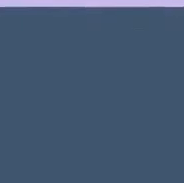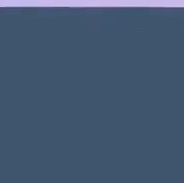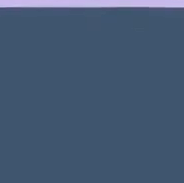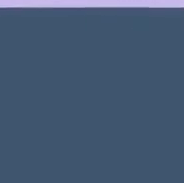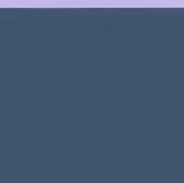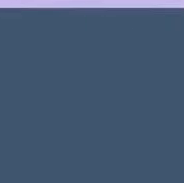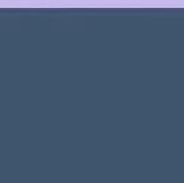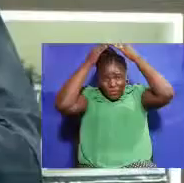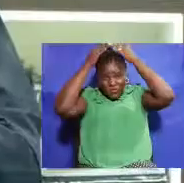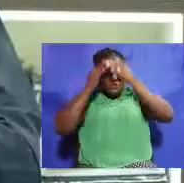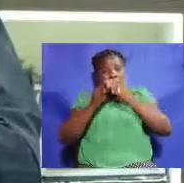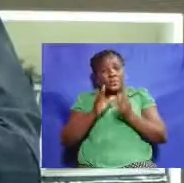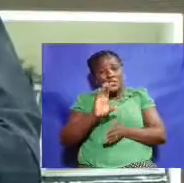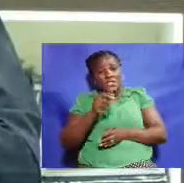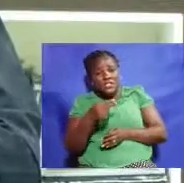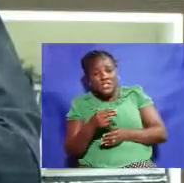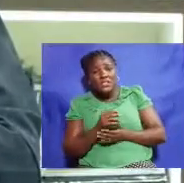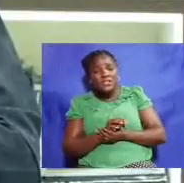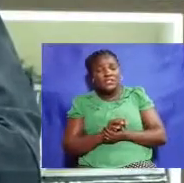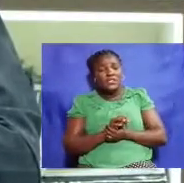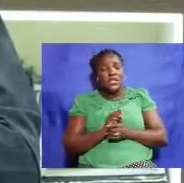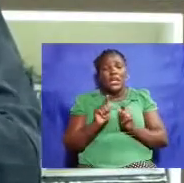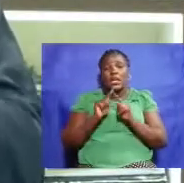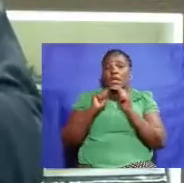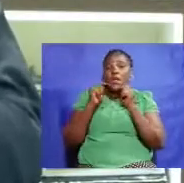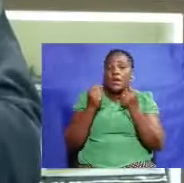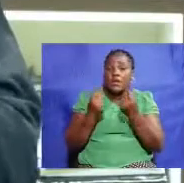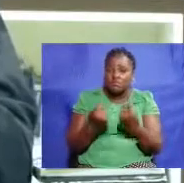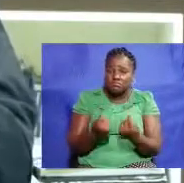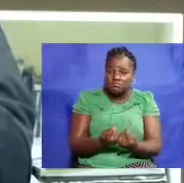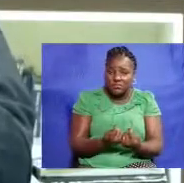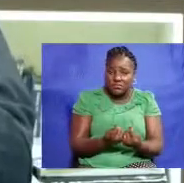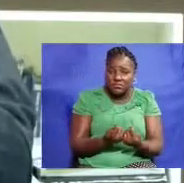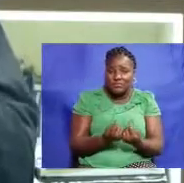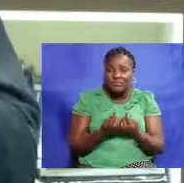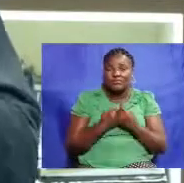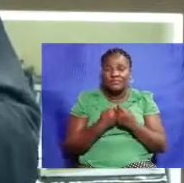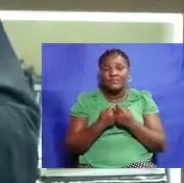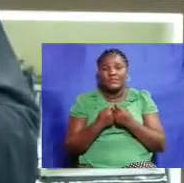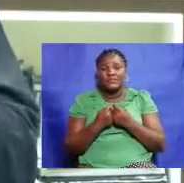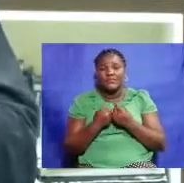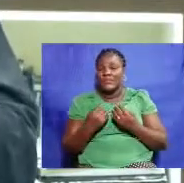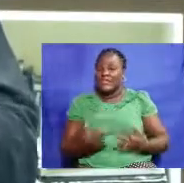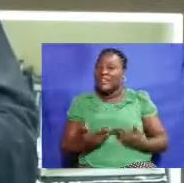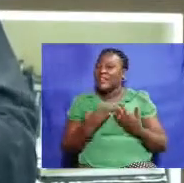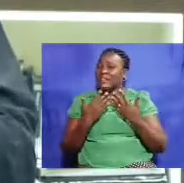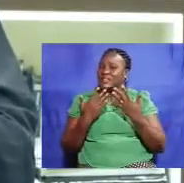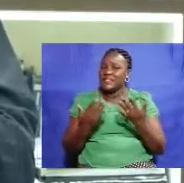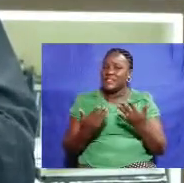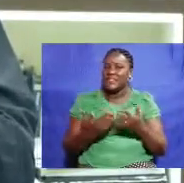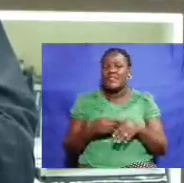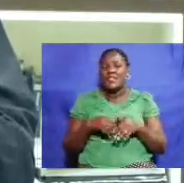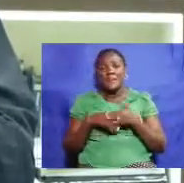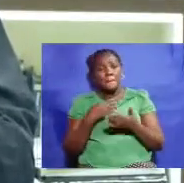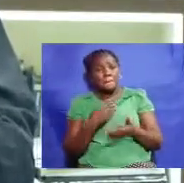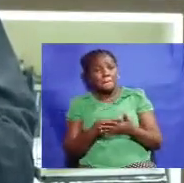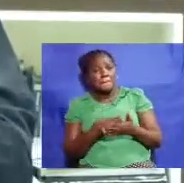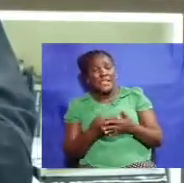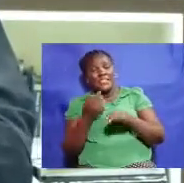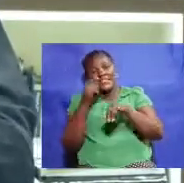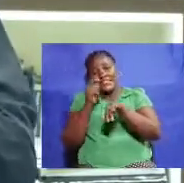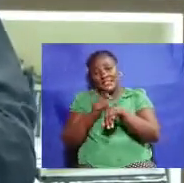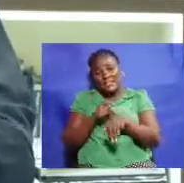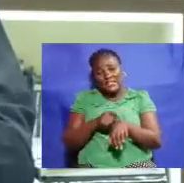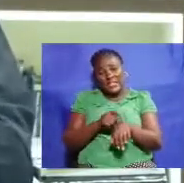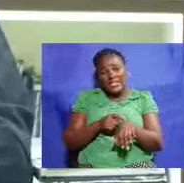Charles Hackman and his group, to commit themselves, sacrifice in terms of their money, their